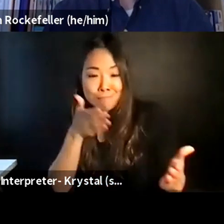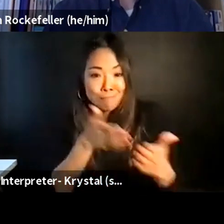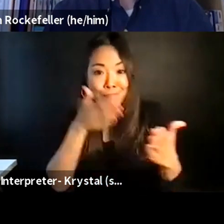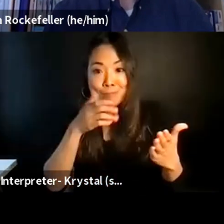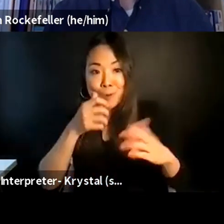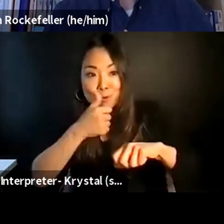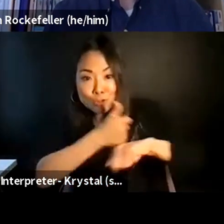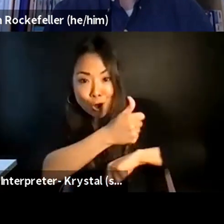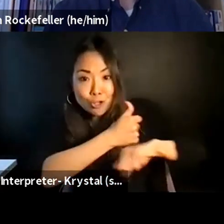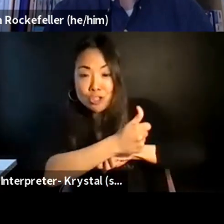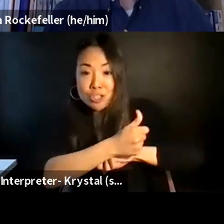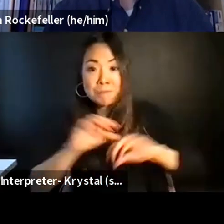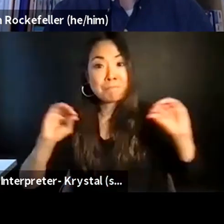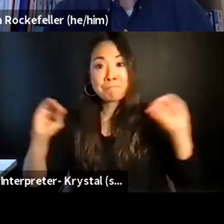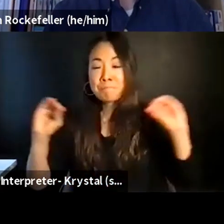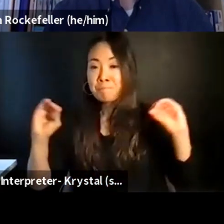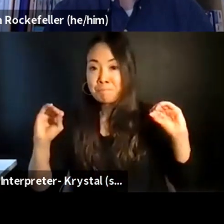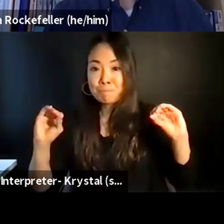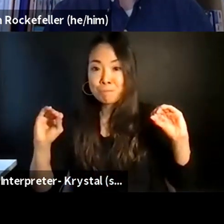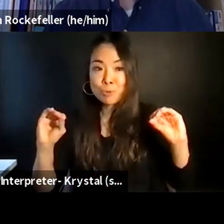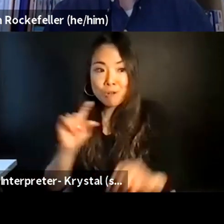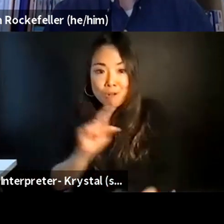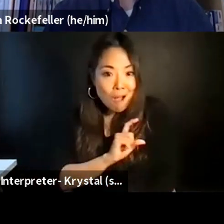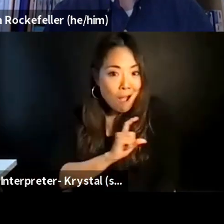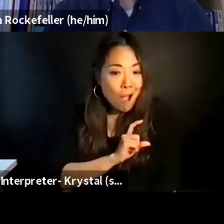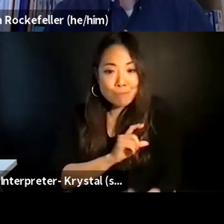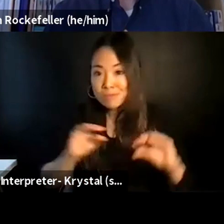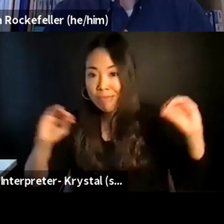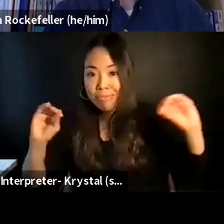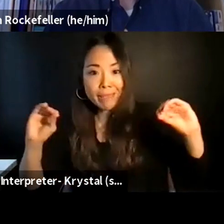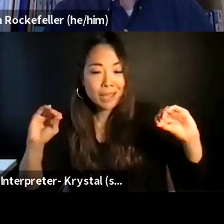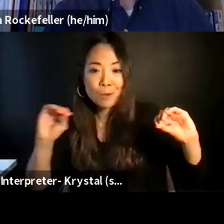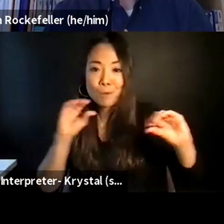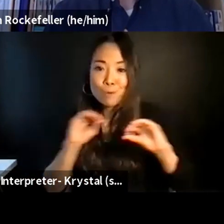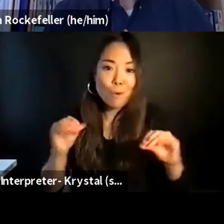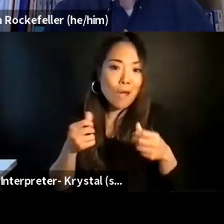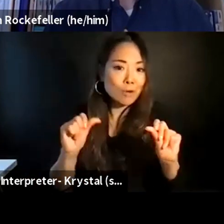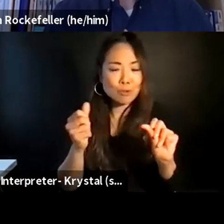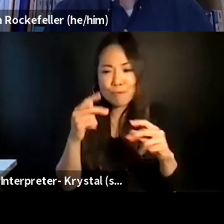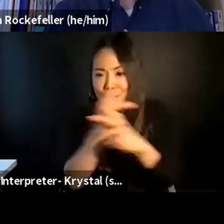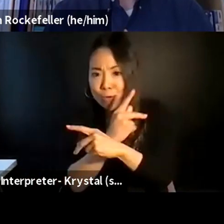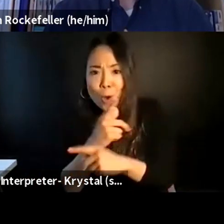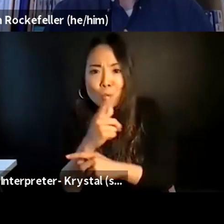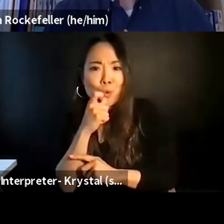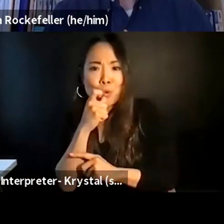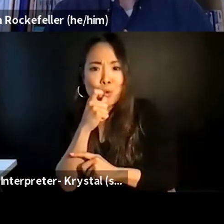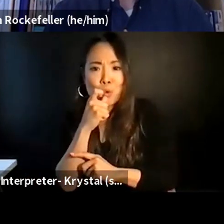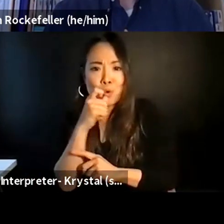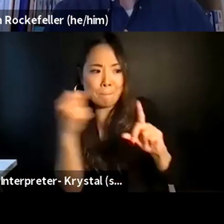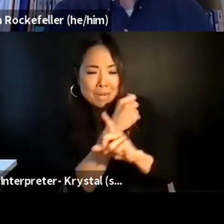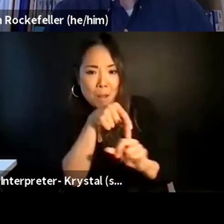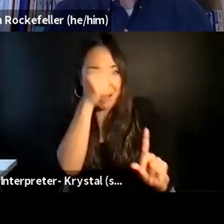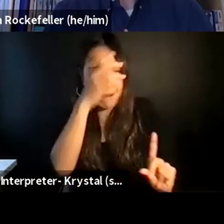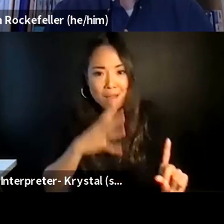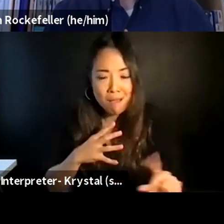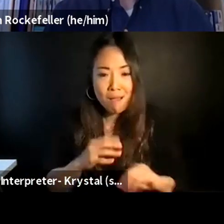no charges brought. There was no effort to find out who these two people were. Because the hatred was so strong, it was considered, this is just